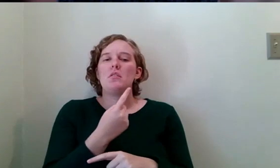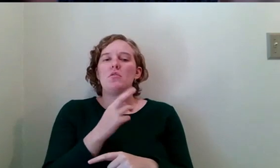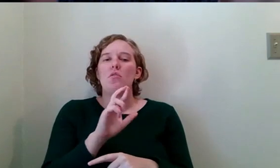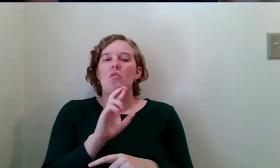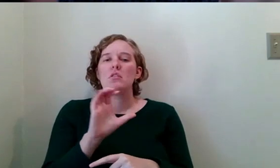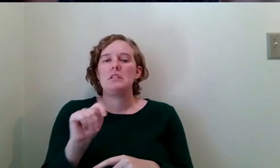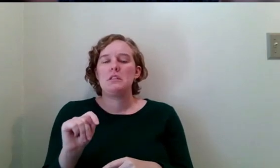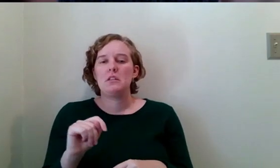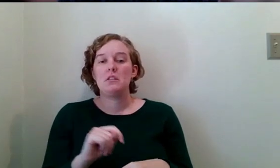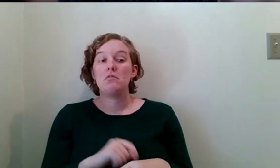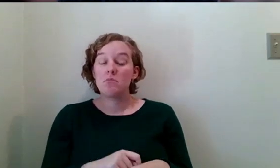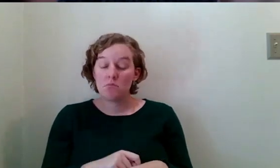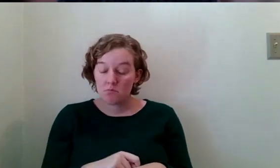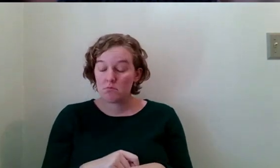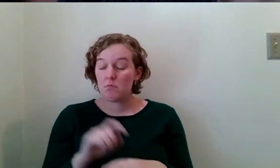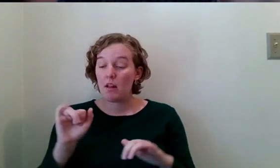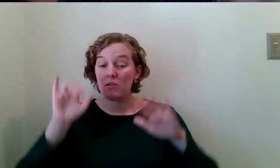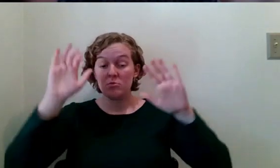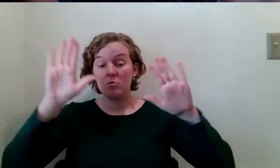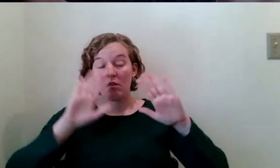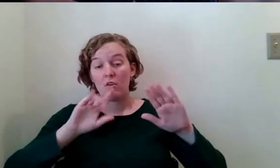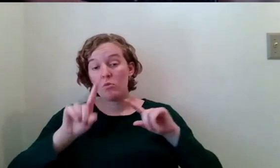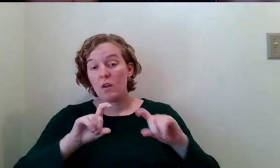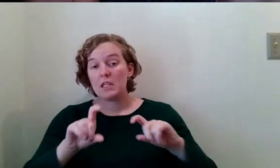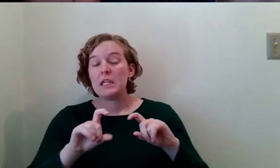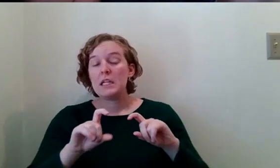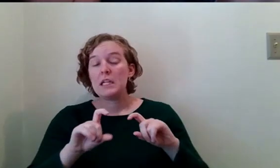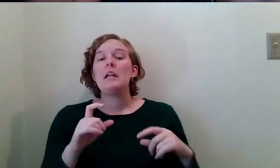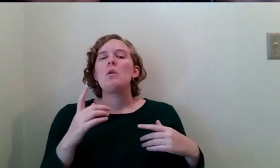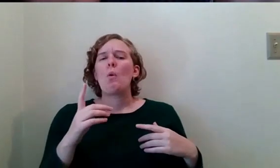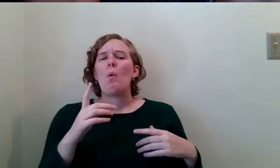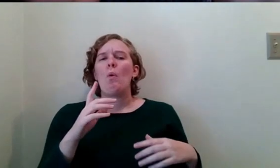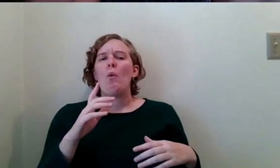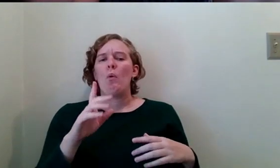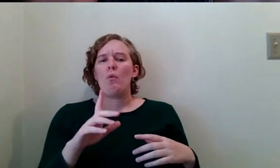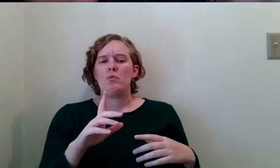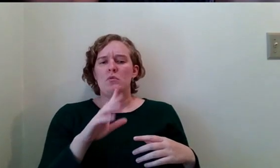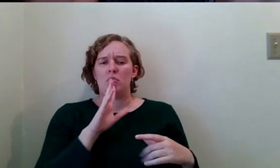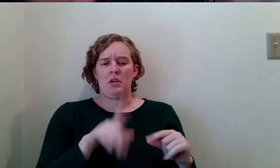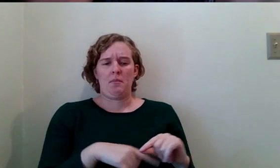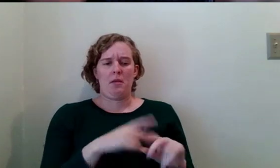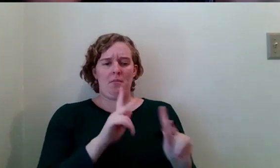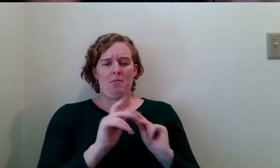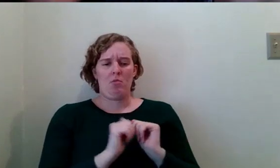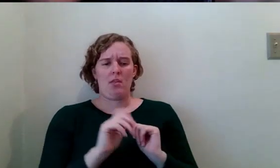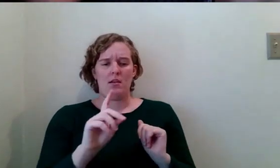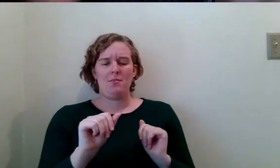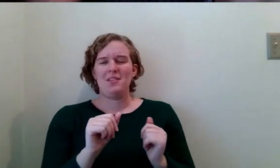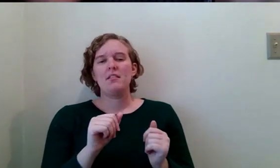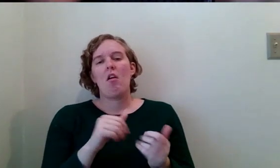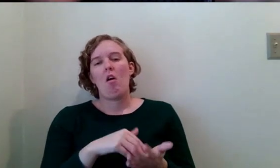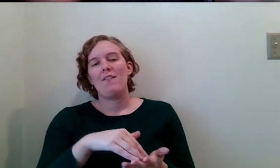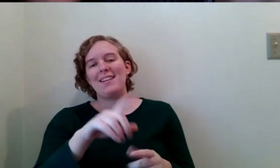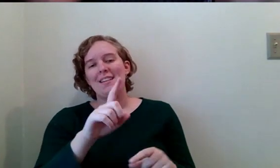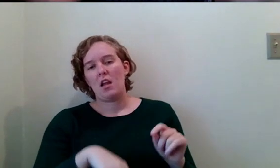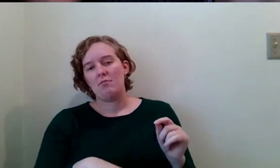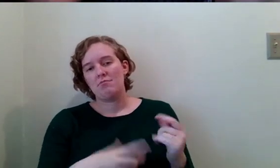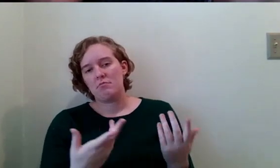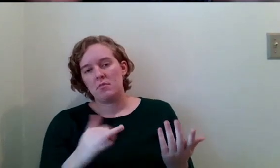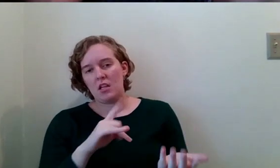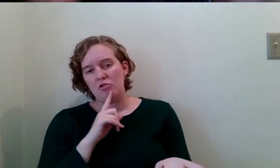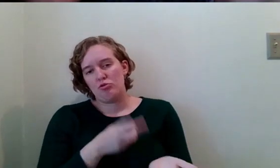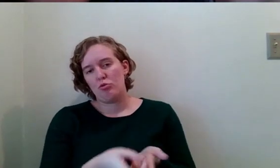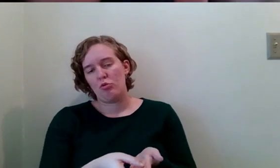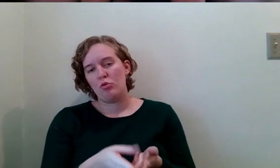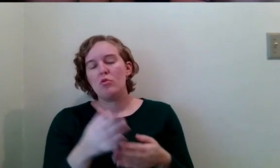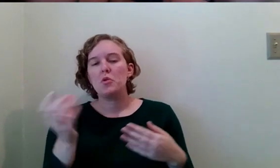That's a wonderful question. And it turns out that when you're talking about individuals with disabilities, you often can't. And that's just the truth. So like, let